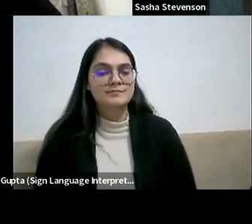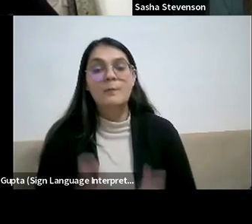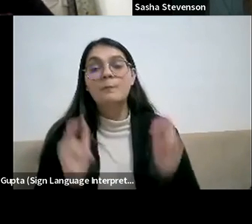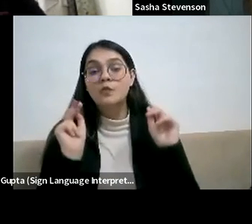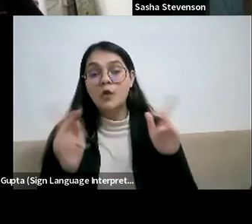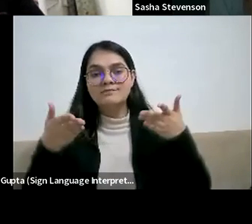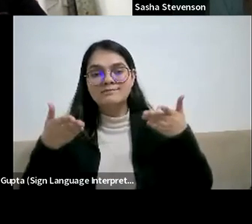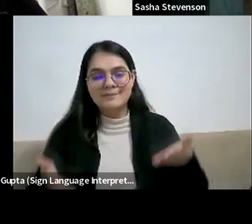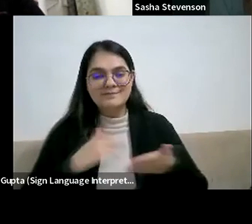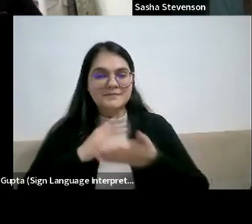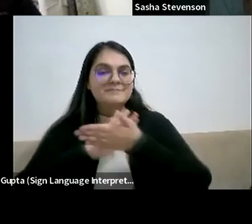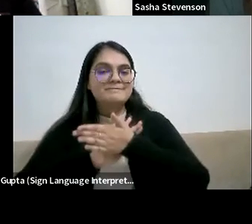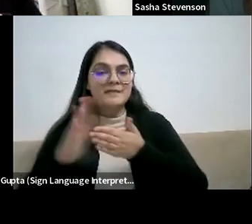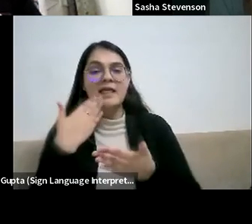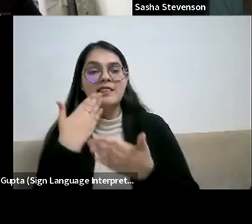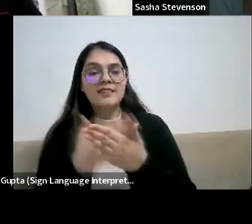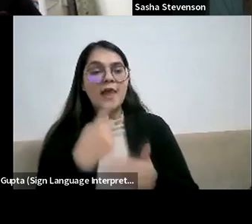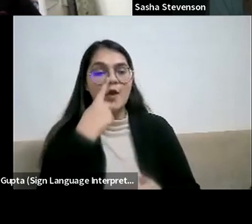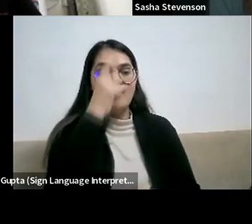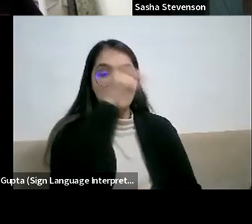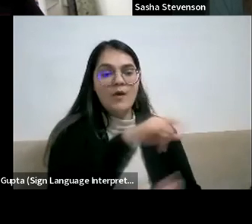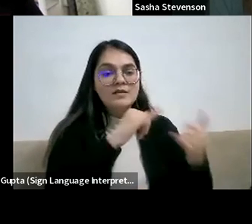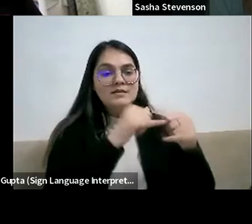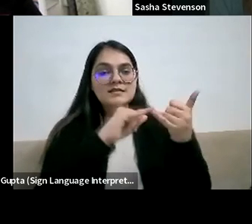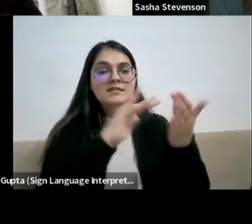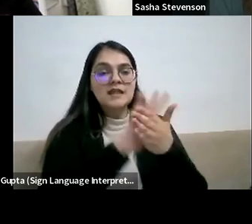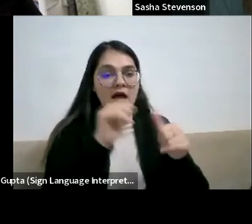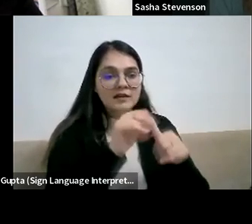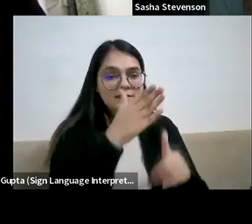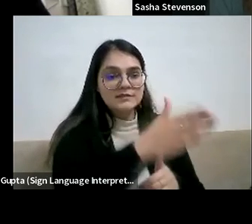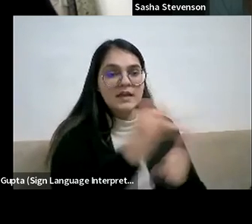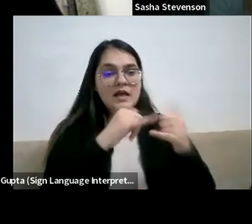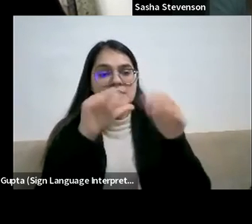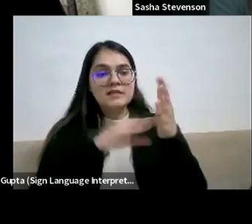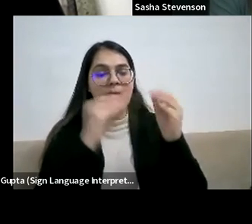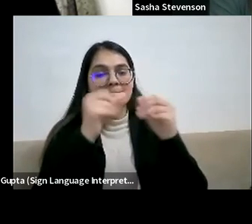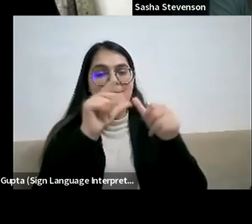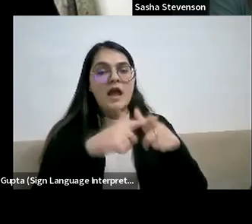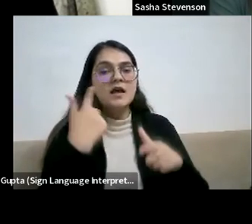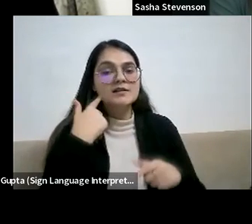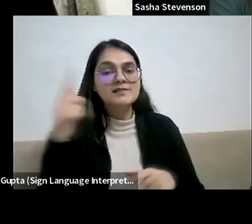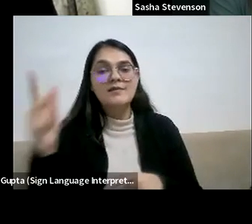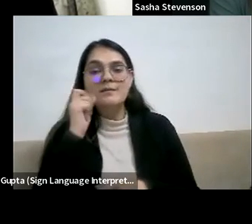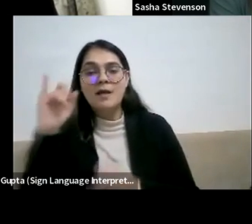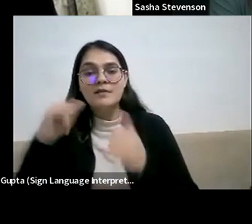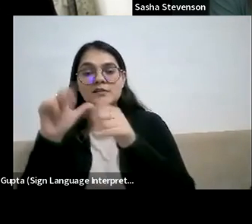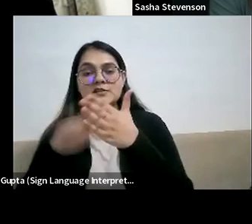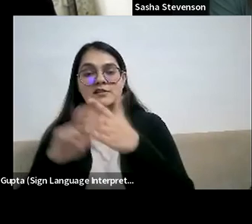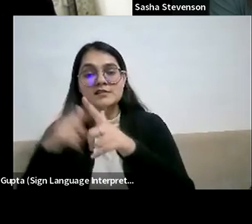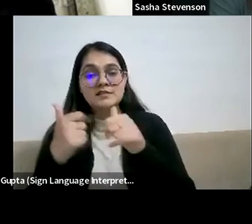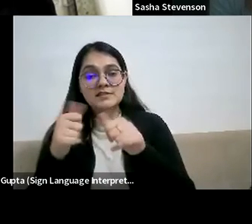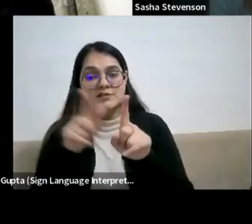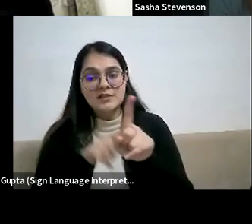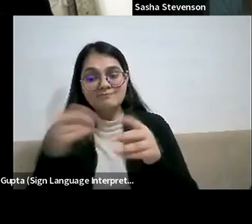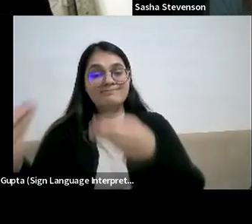me on that note thank Sasha, Professor Jen, and Sambhaji for their valuable contributions, to